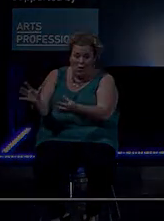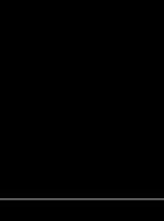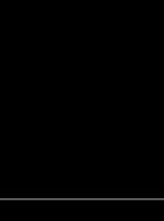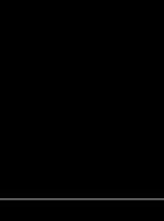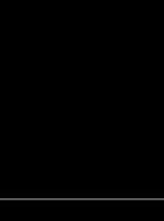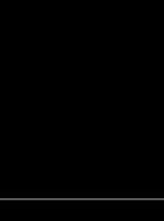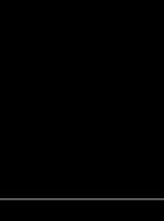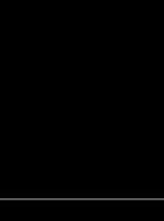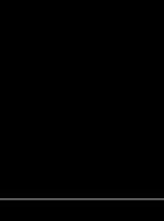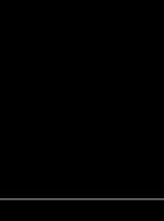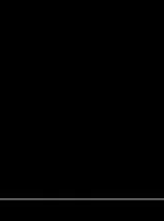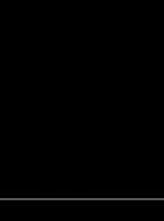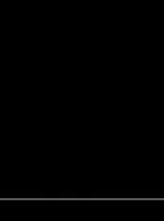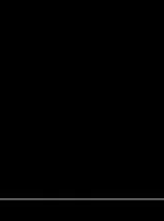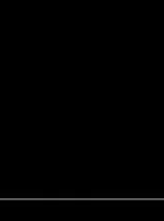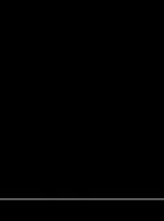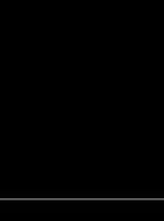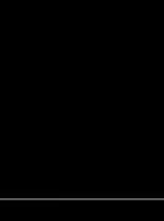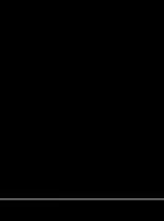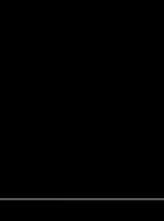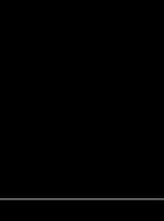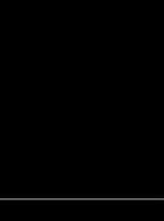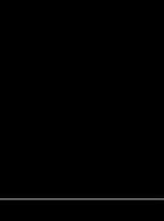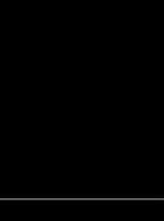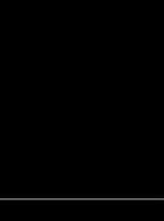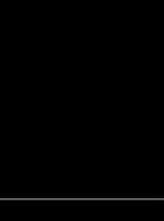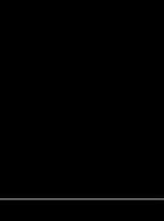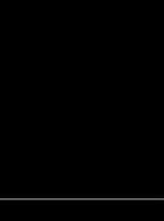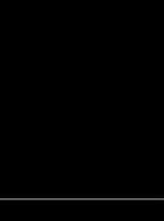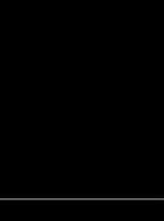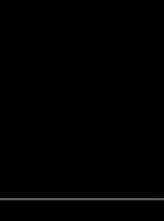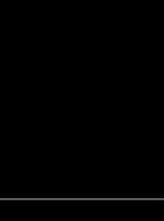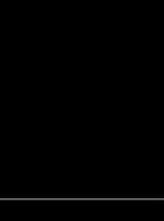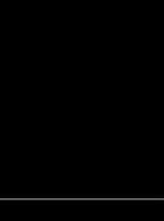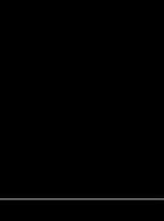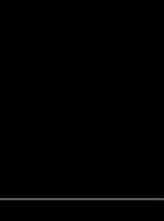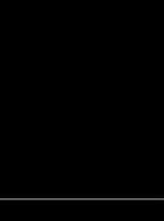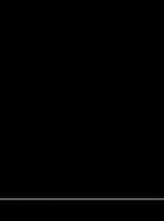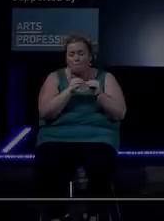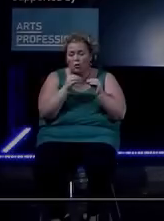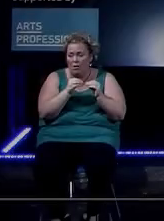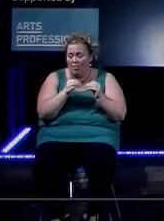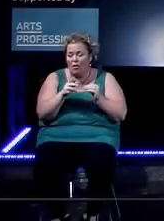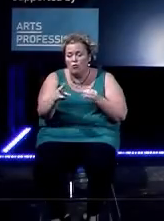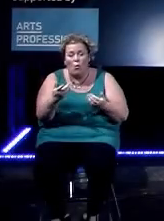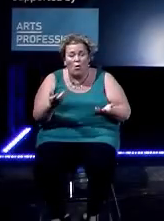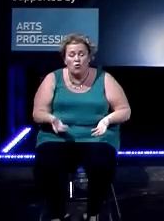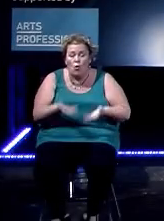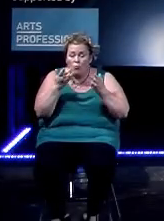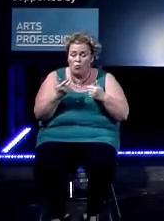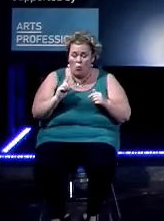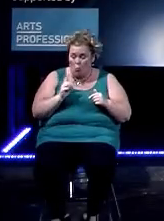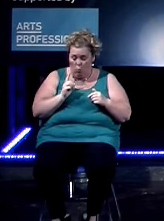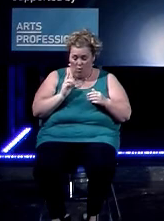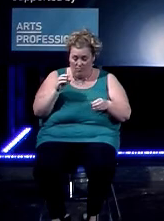we release the bundle publishing platform, which will be Q4 of this year, it's going to be up to you what you put either in front of this gate or before